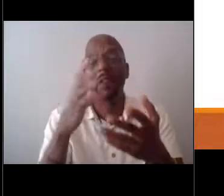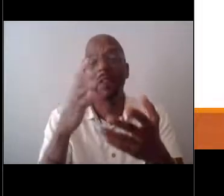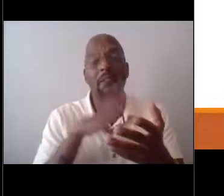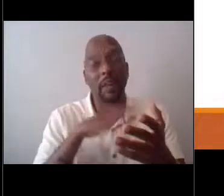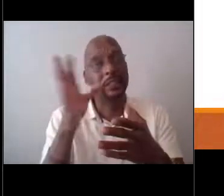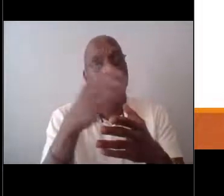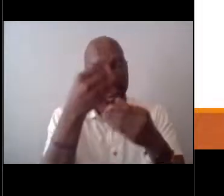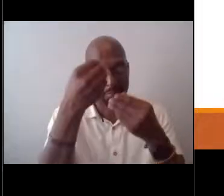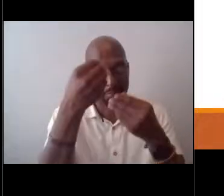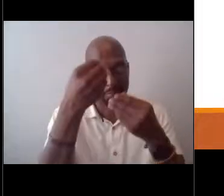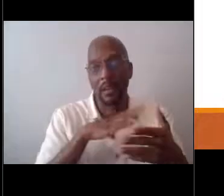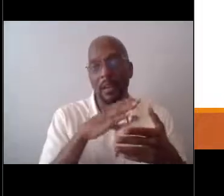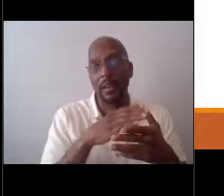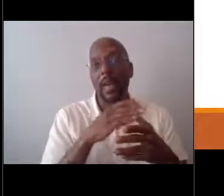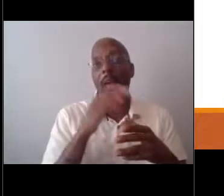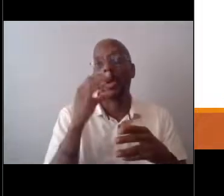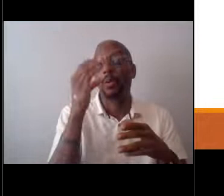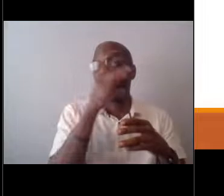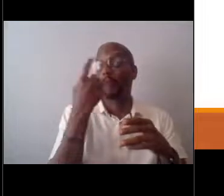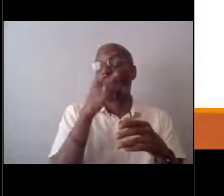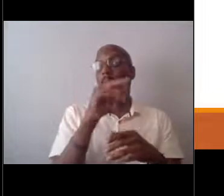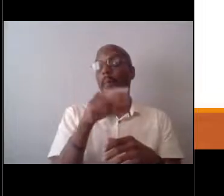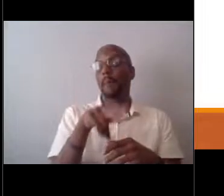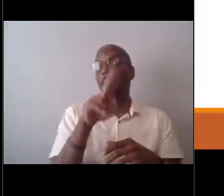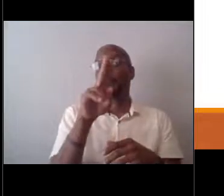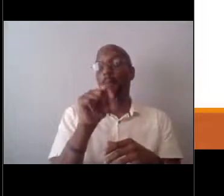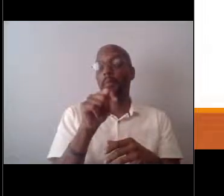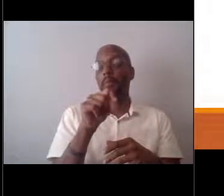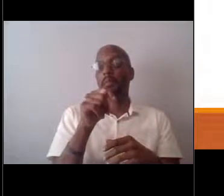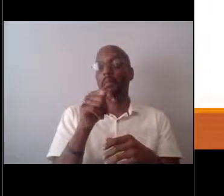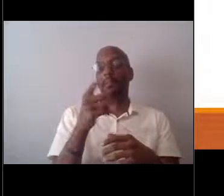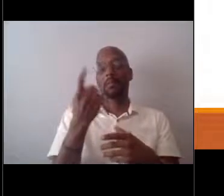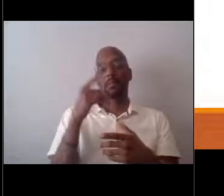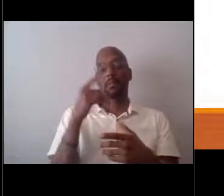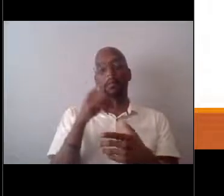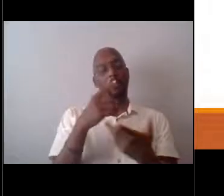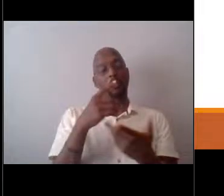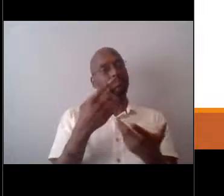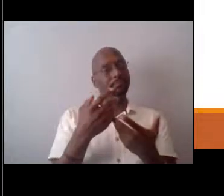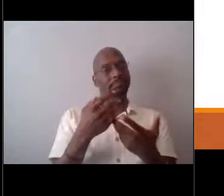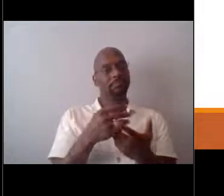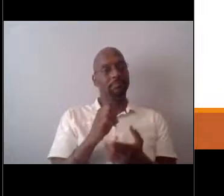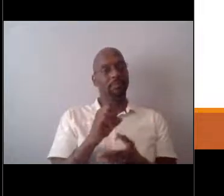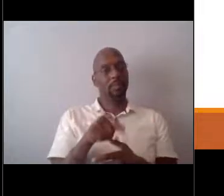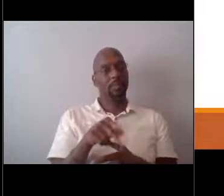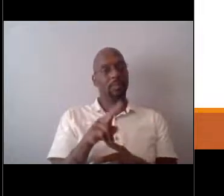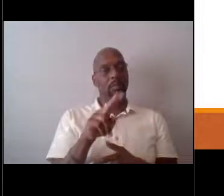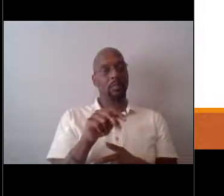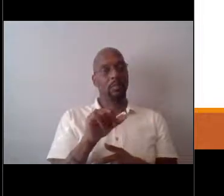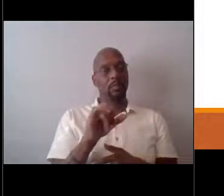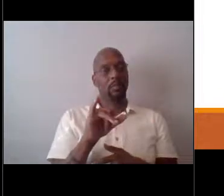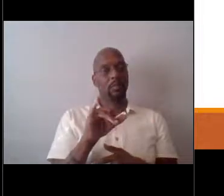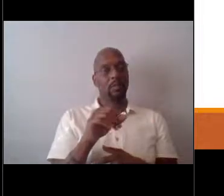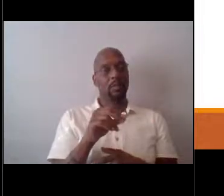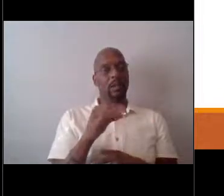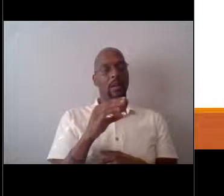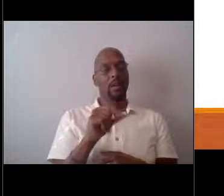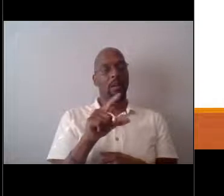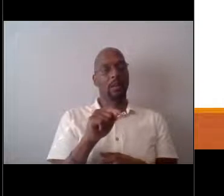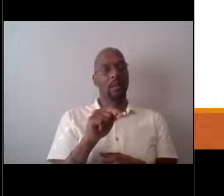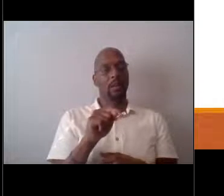looking for input on the potential and desired use cases of the equity index for Caltrans and other